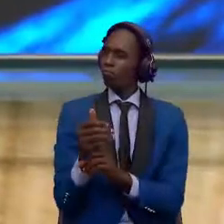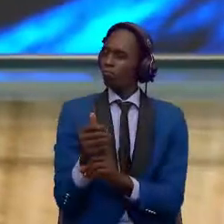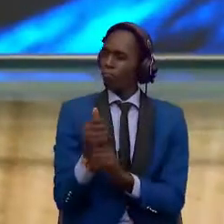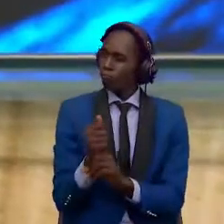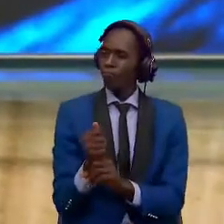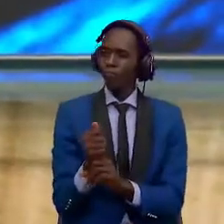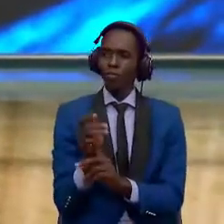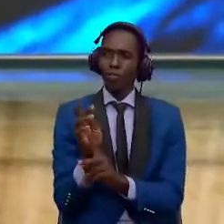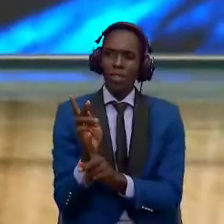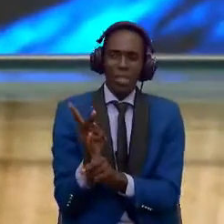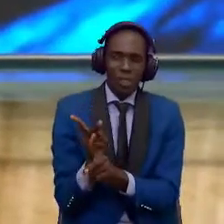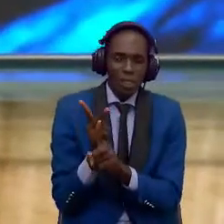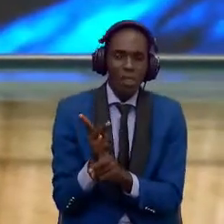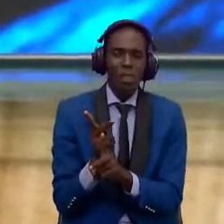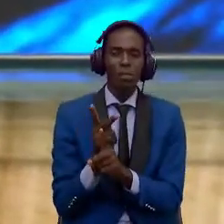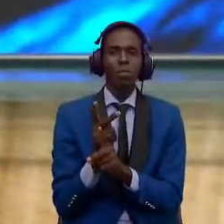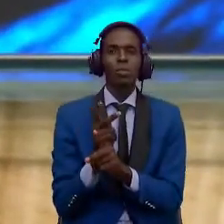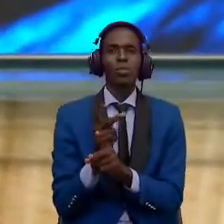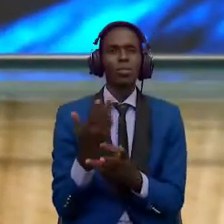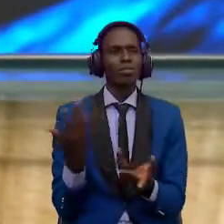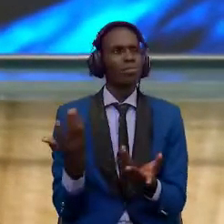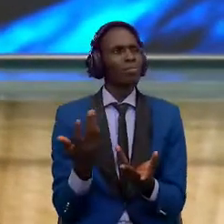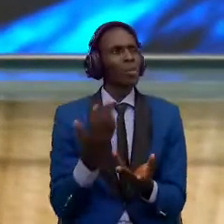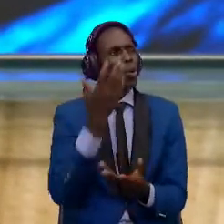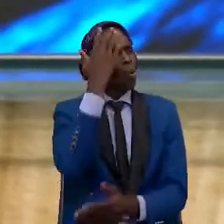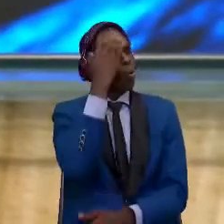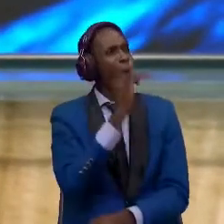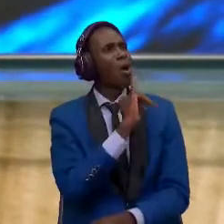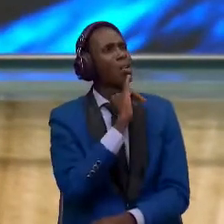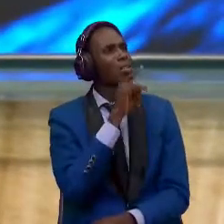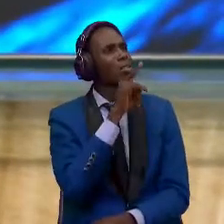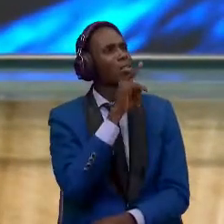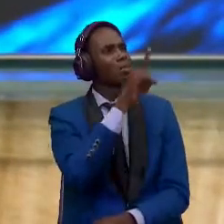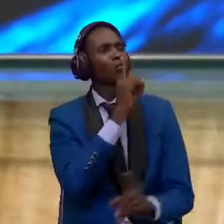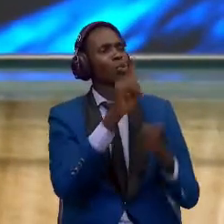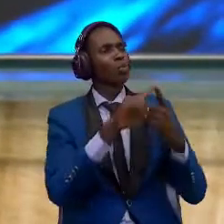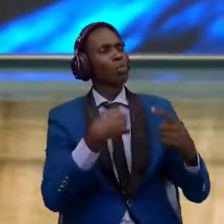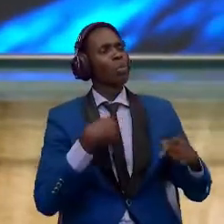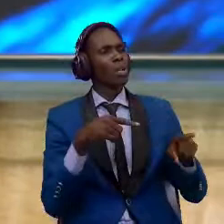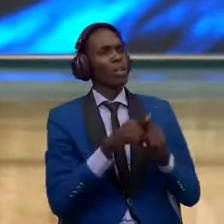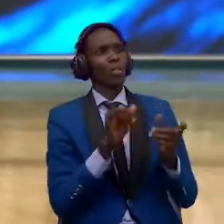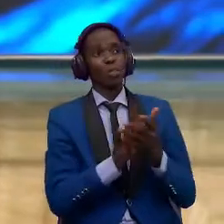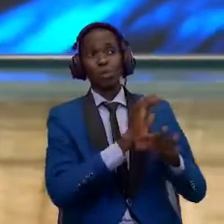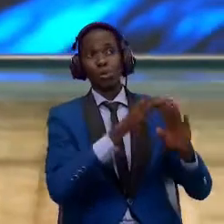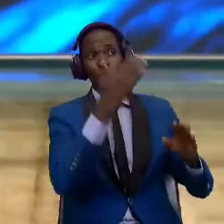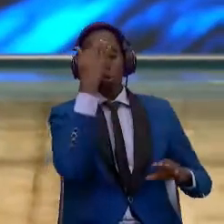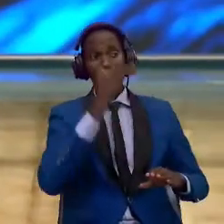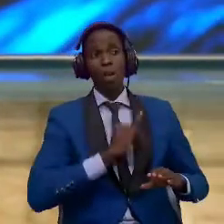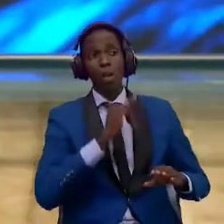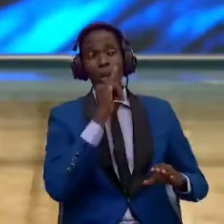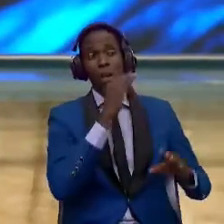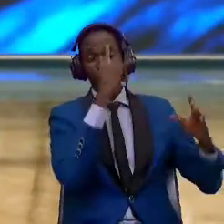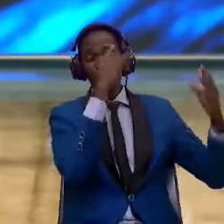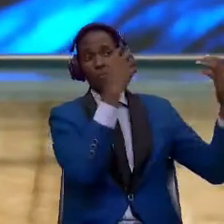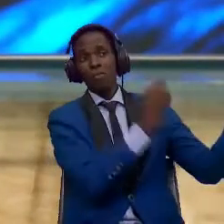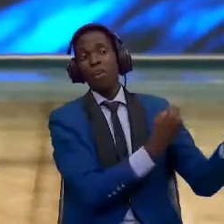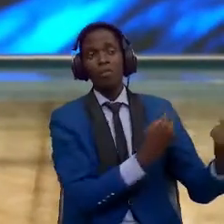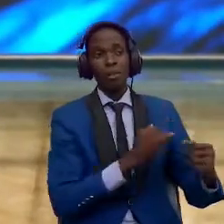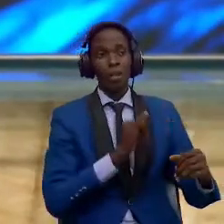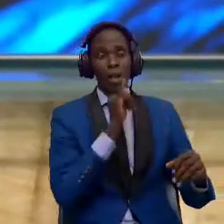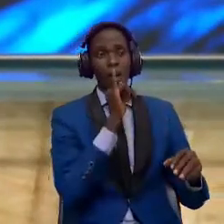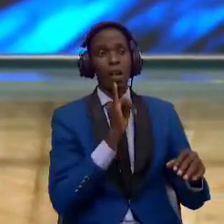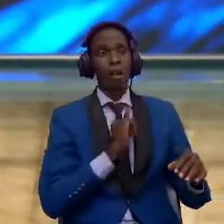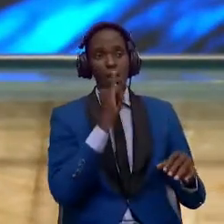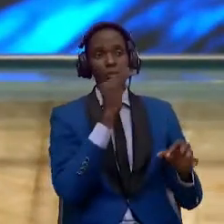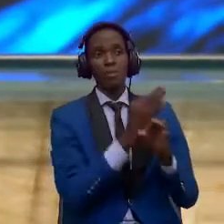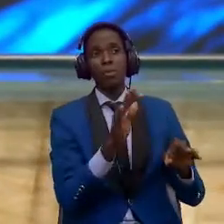a sound word. Why is the pastor talking to me like that? Doesn't he know I'm faithful? Doesn't he know I'm diligent? Doesn't he